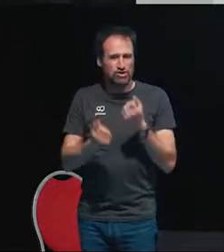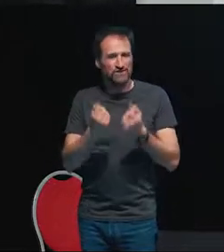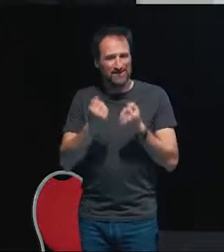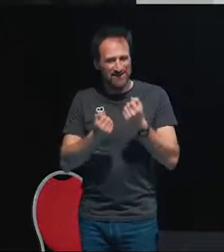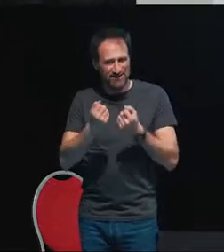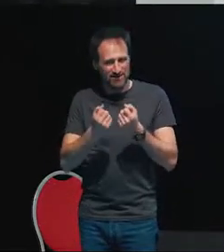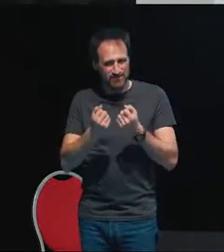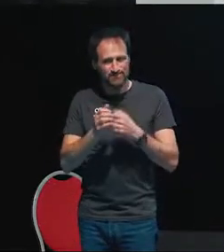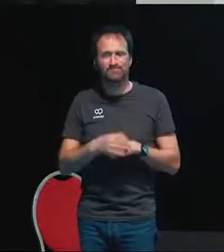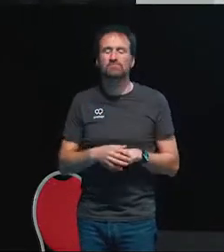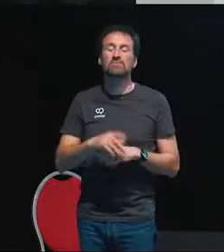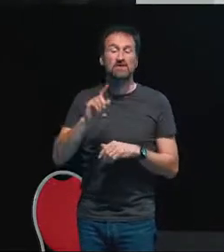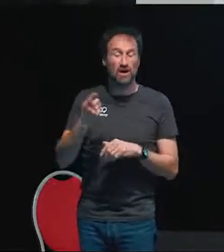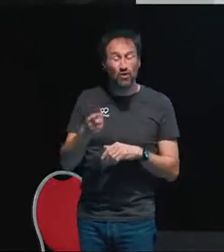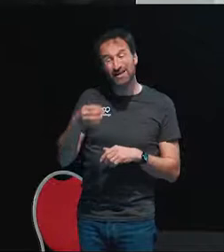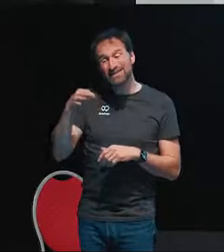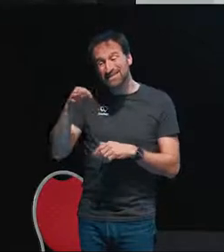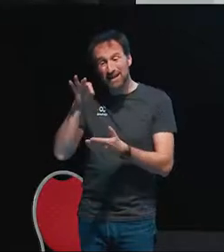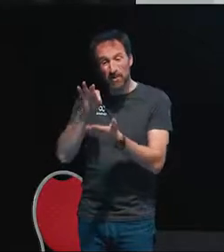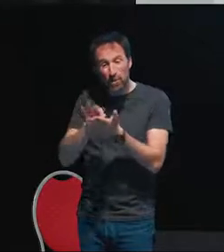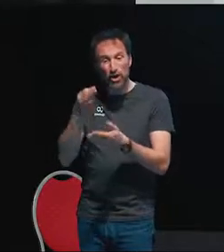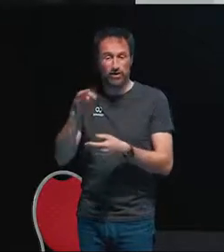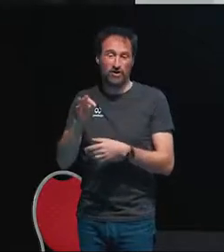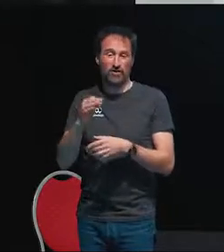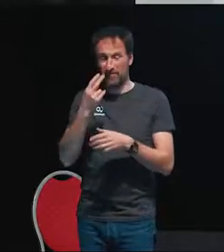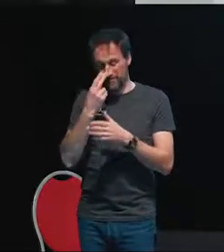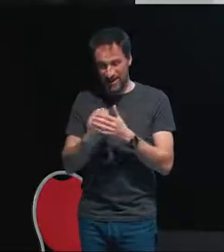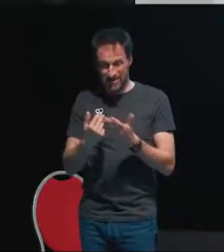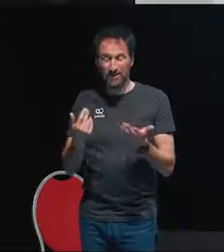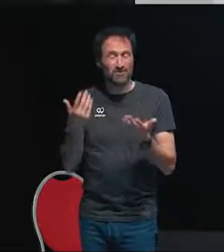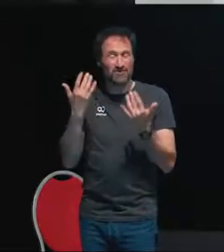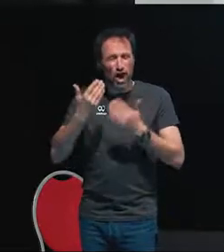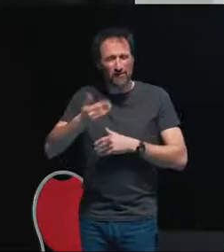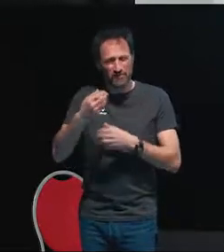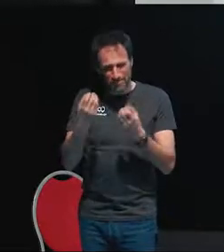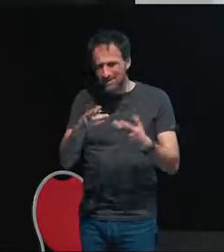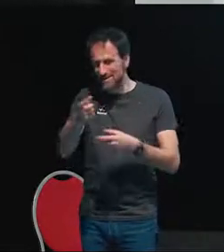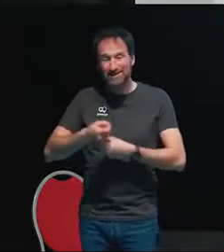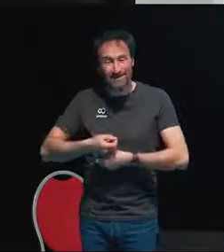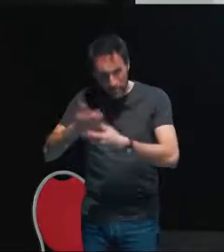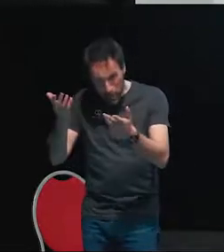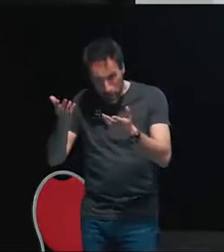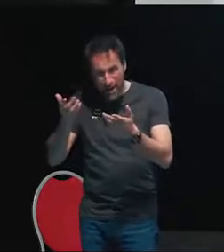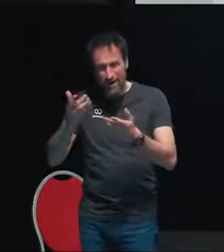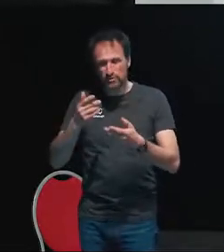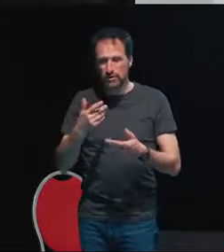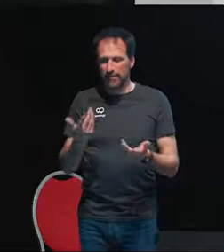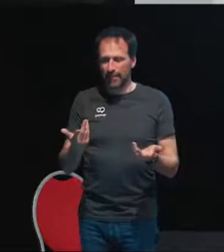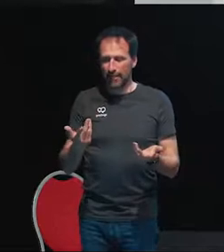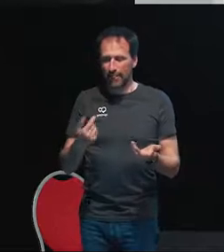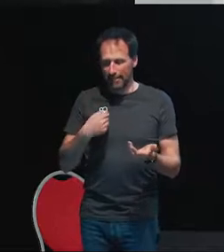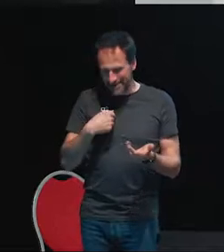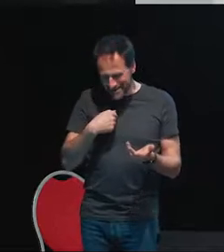creates a single point of failure how many times has it happened that you deployed something and a totally unrelated change that you promised to QA